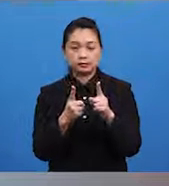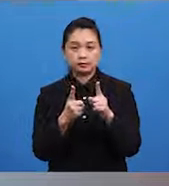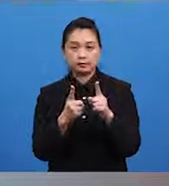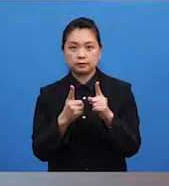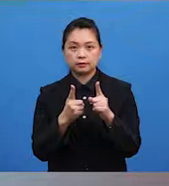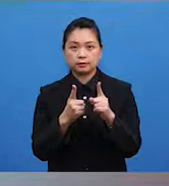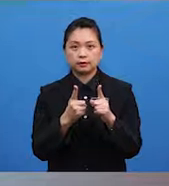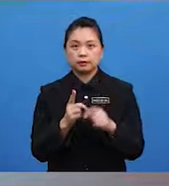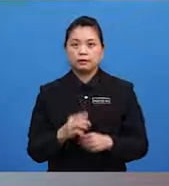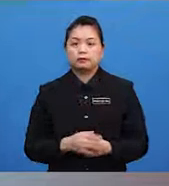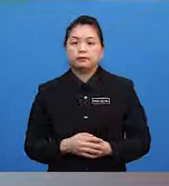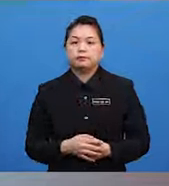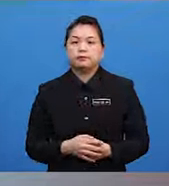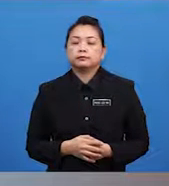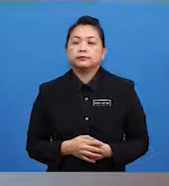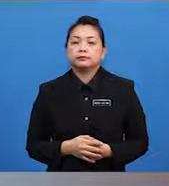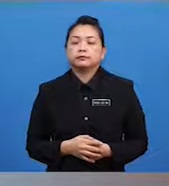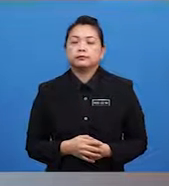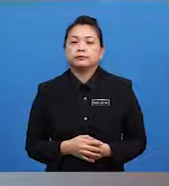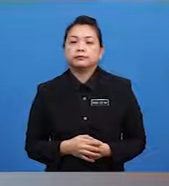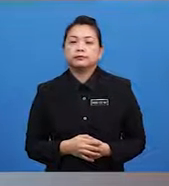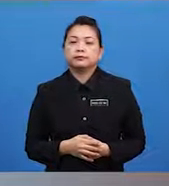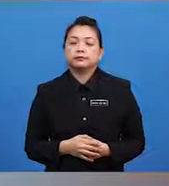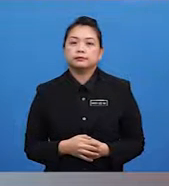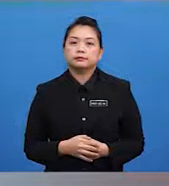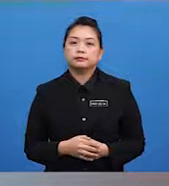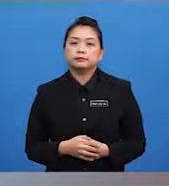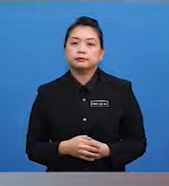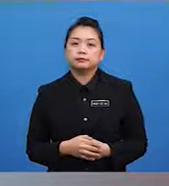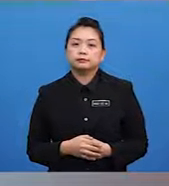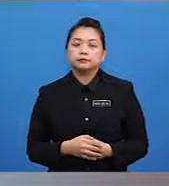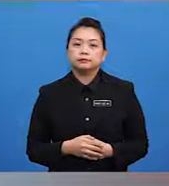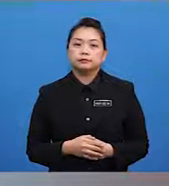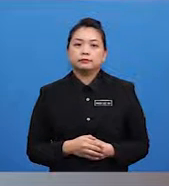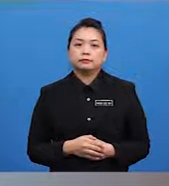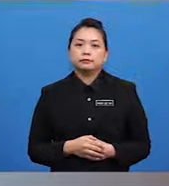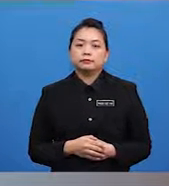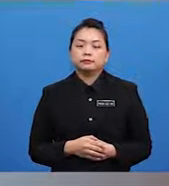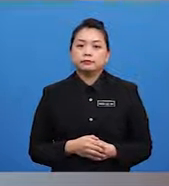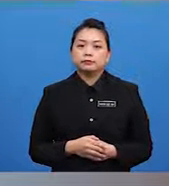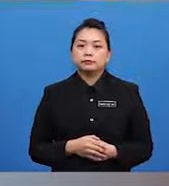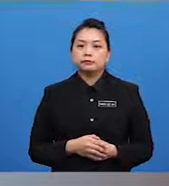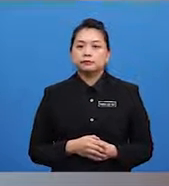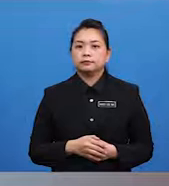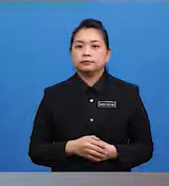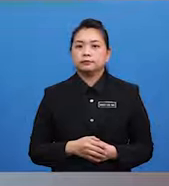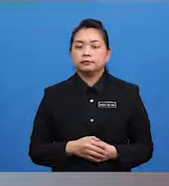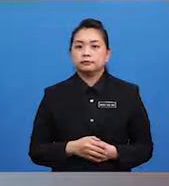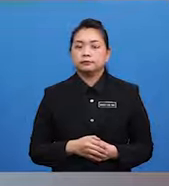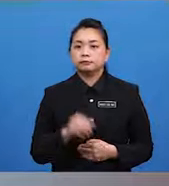The Malaysia kitchen spokesperson gives the assurance that, is it A,